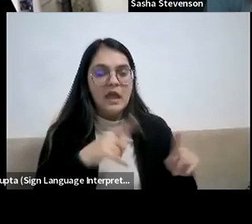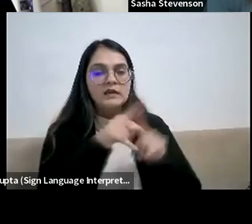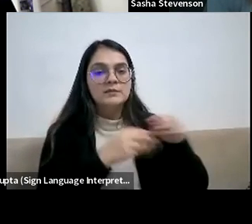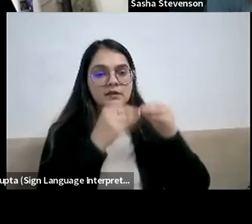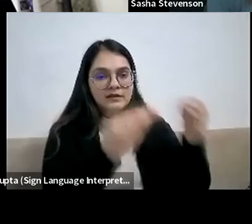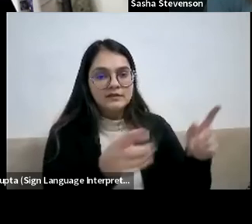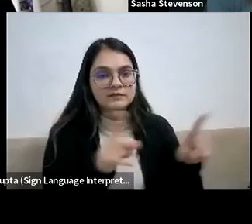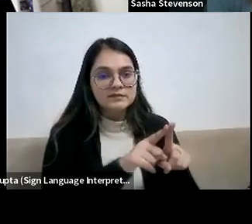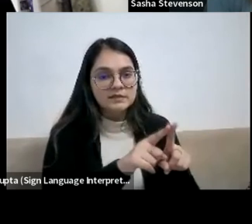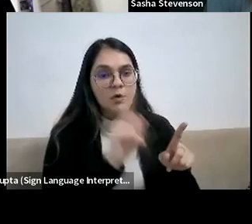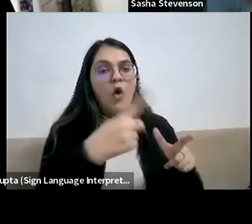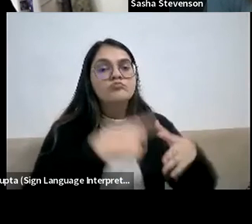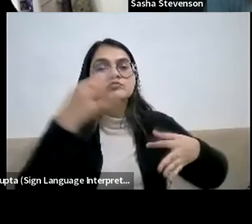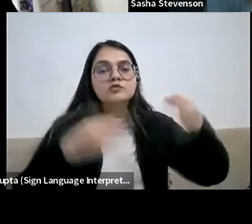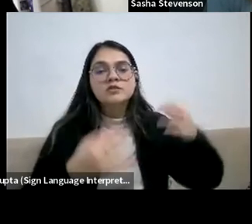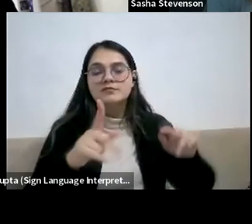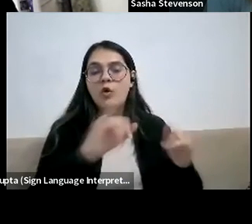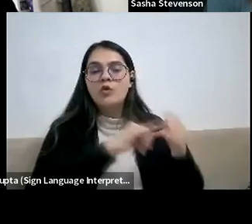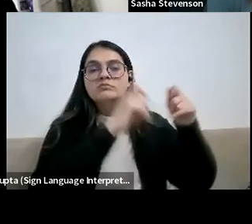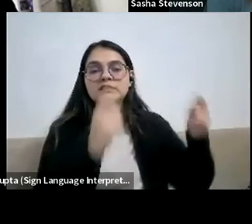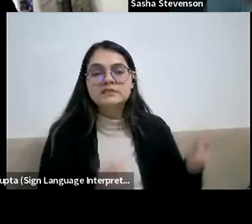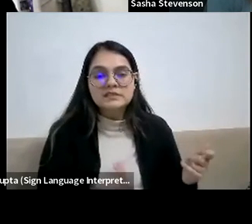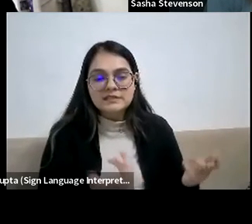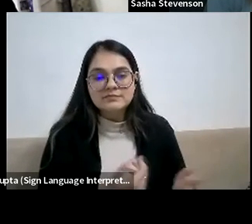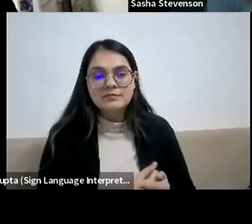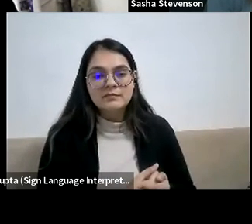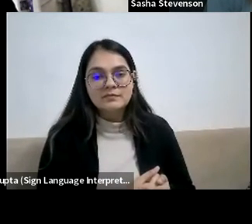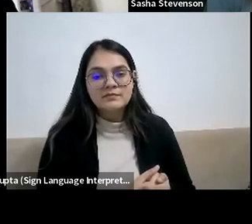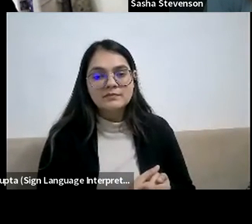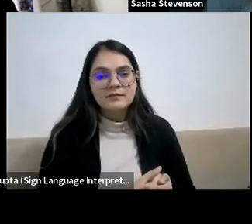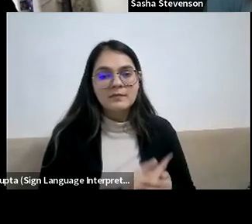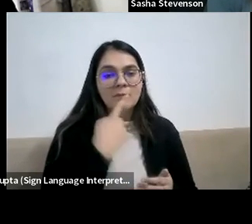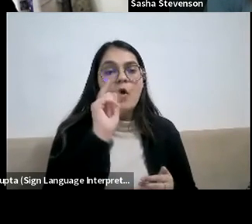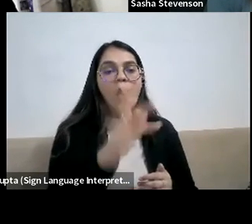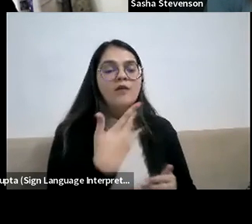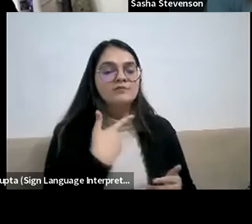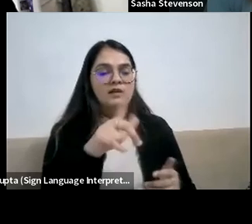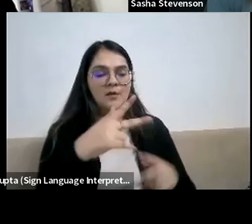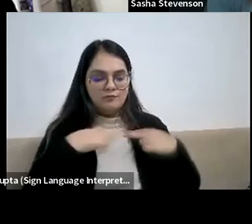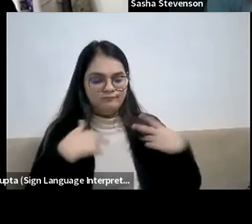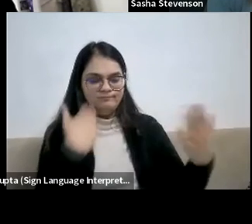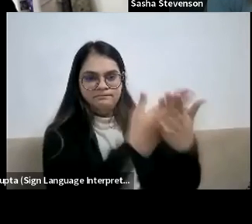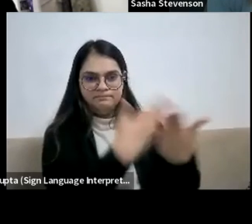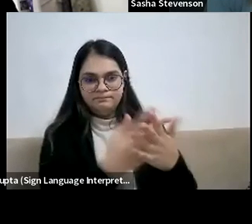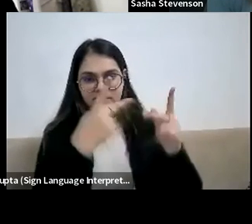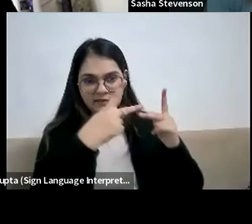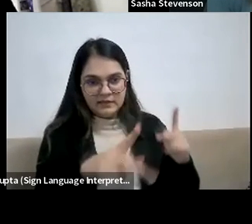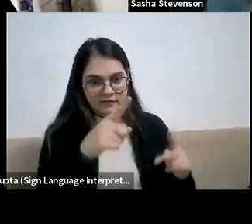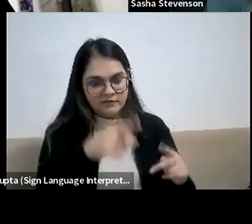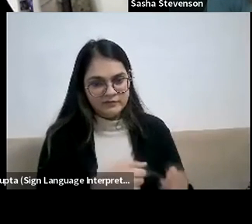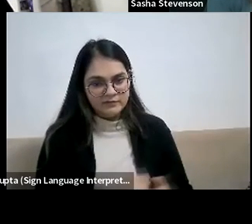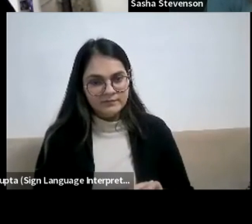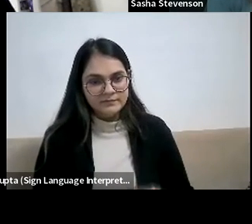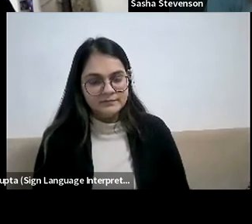using the judicial system, which is sort of adversarial case by case litigation, that may not be the best avenue